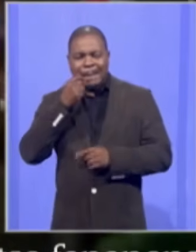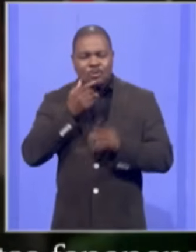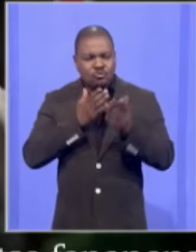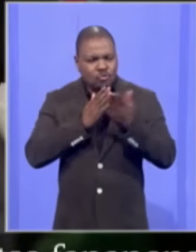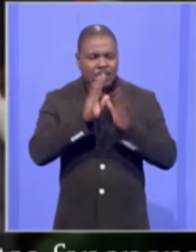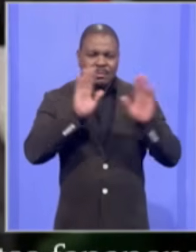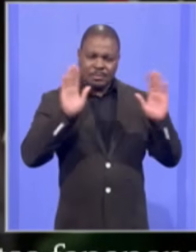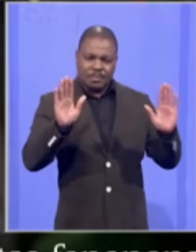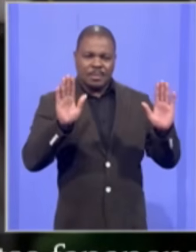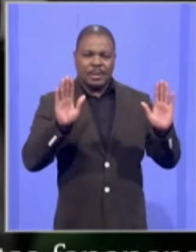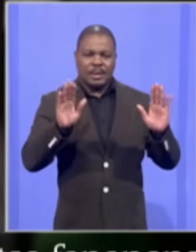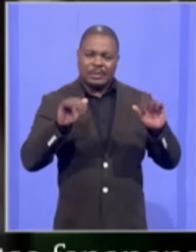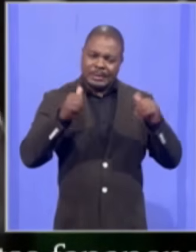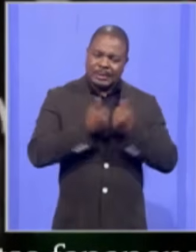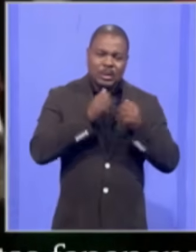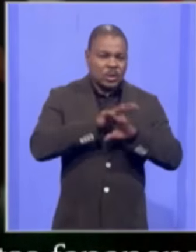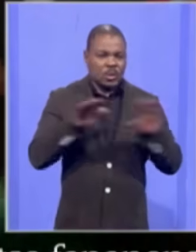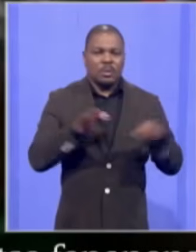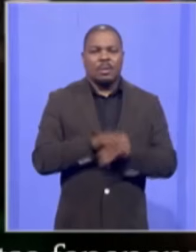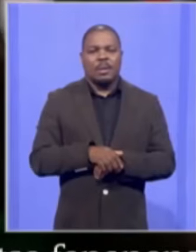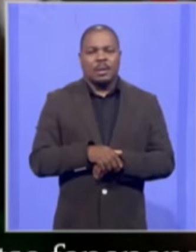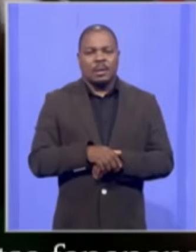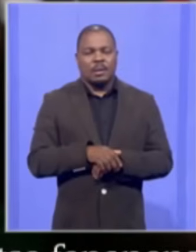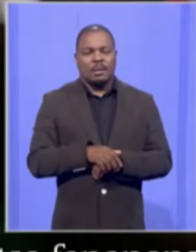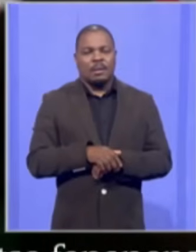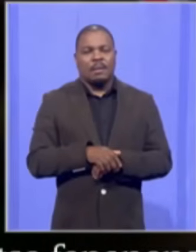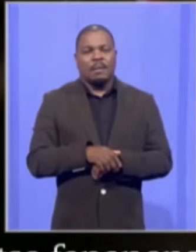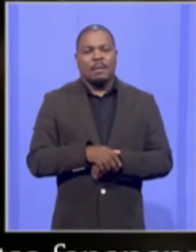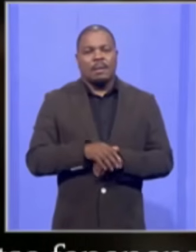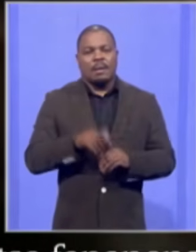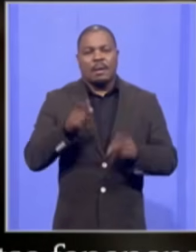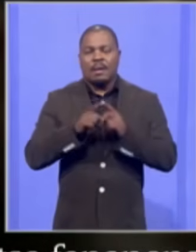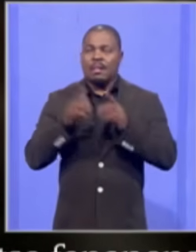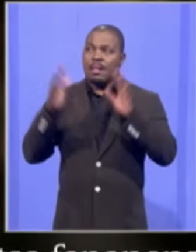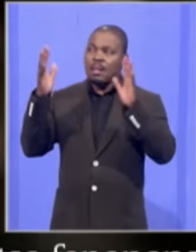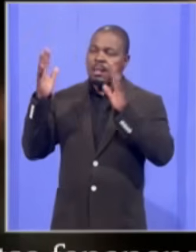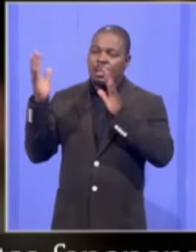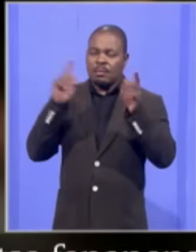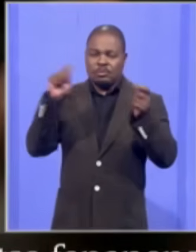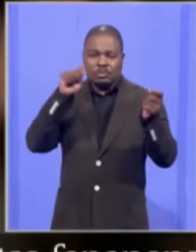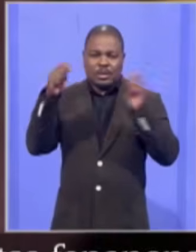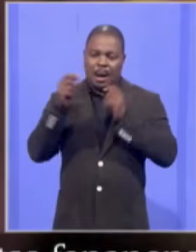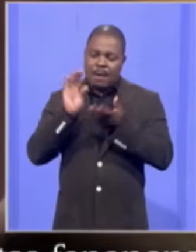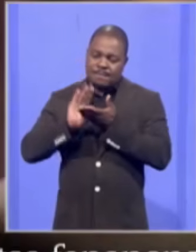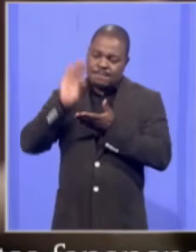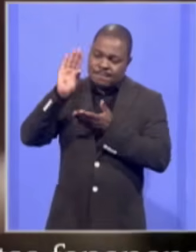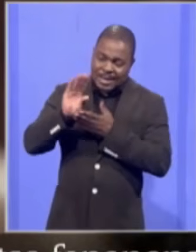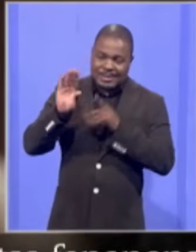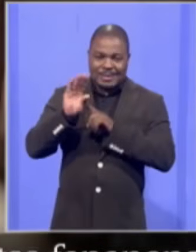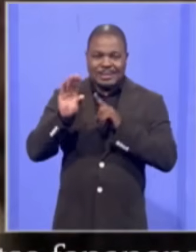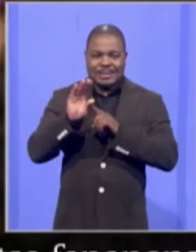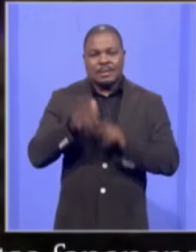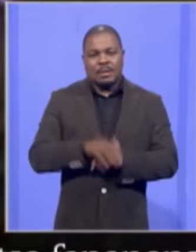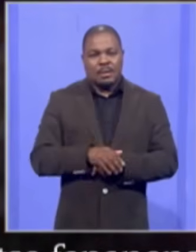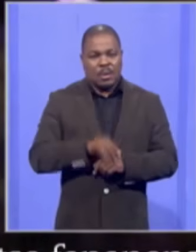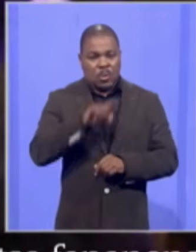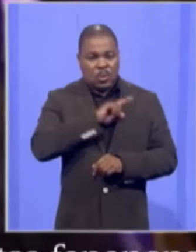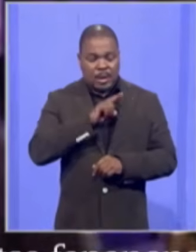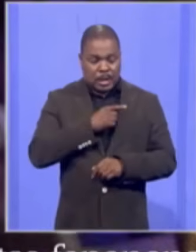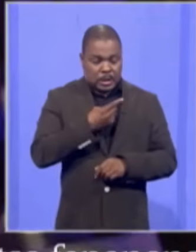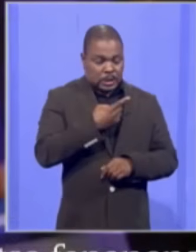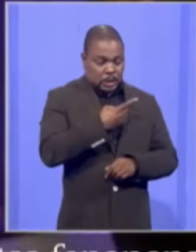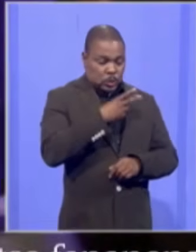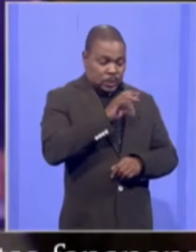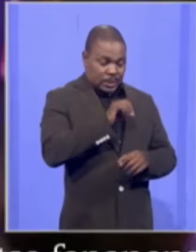being challenged. We mustn't reduce the normative framework, climate financing, climate change, because aside from the